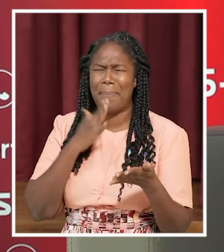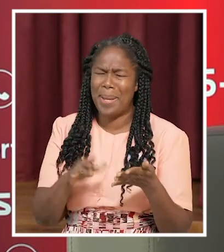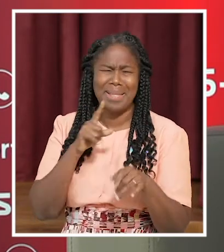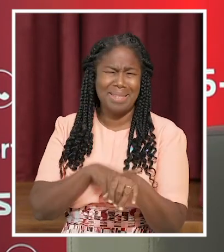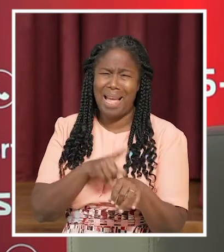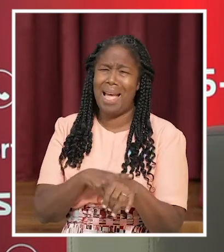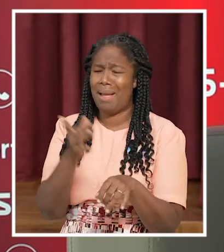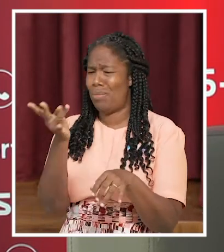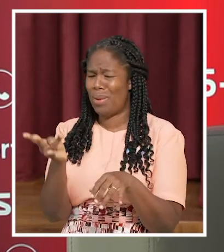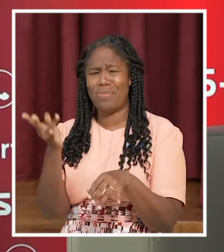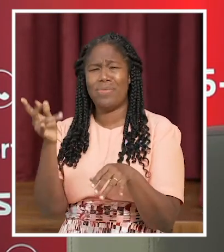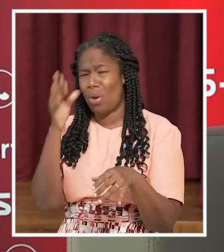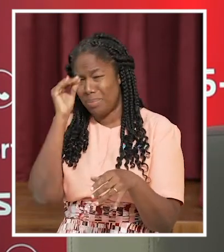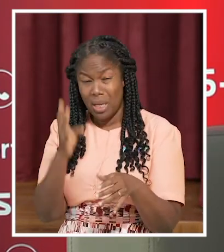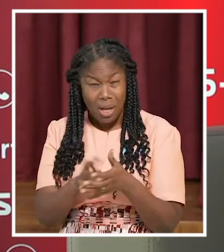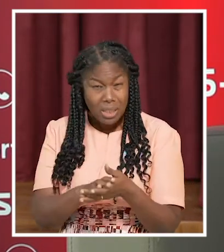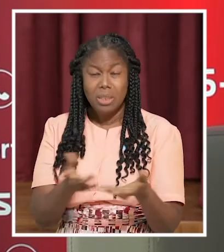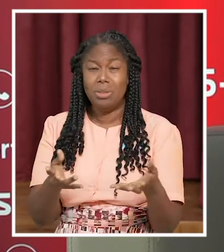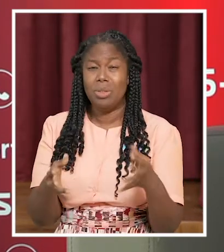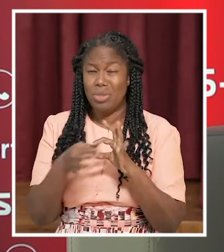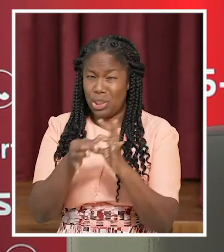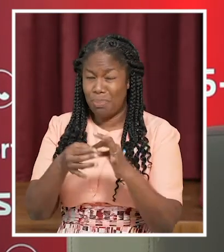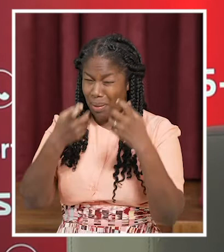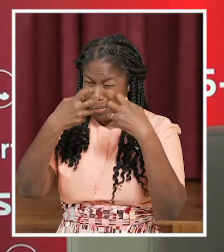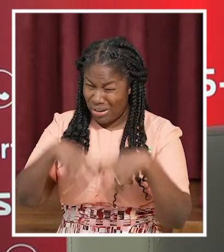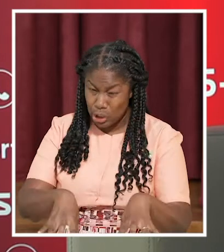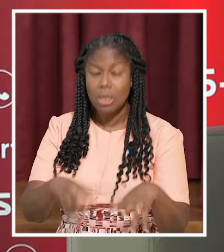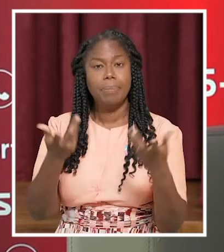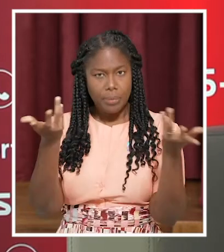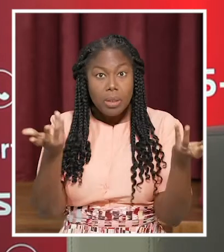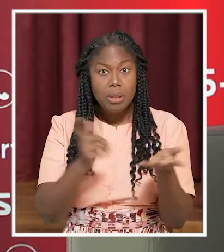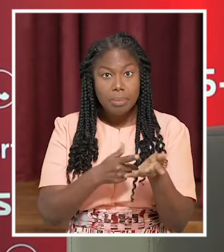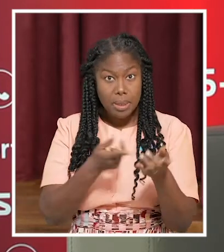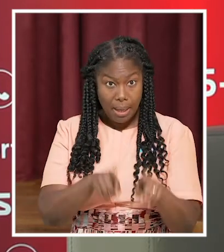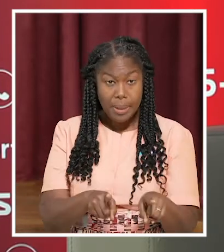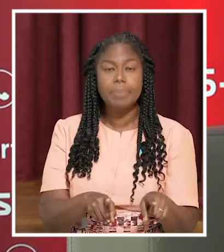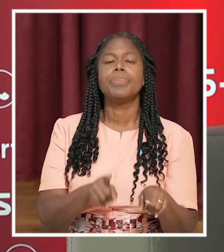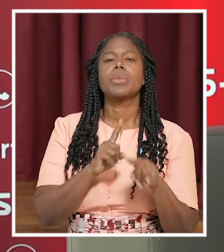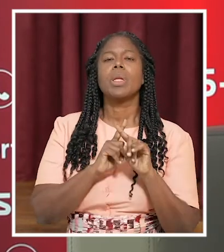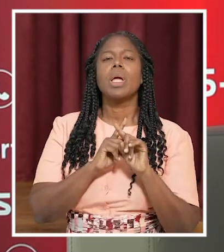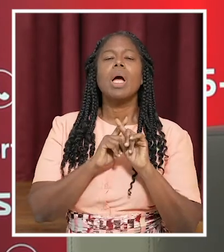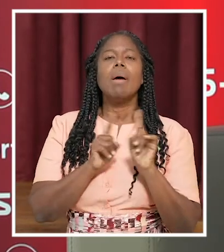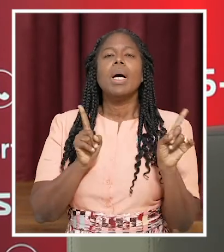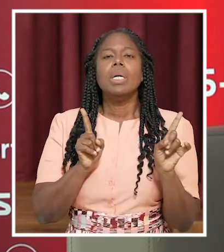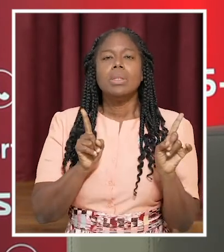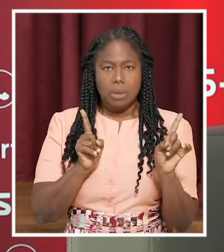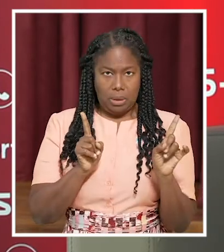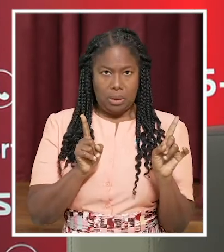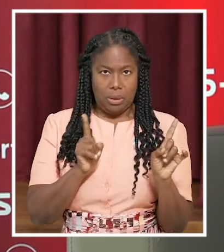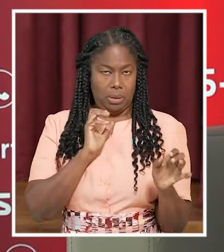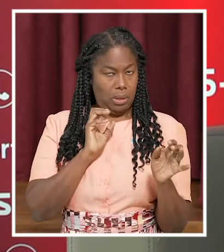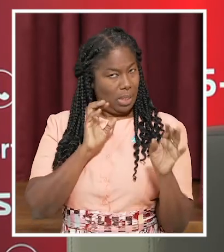really want to kill themselves. So you need to get that information out of the person. If the family member, once again, we're talking about communication, as I